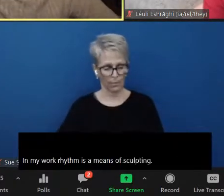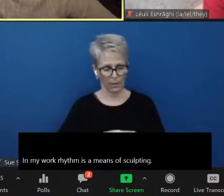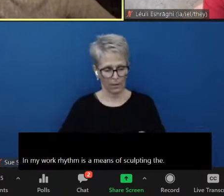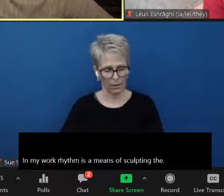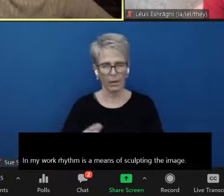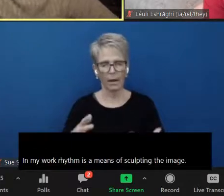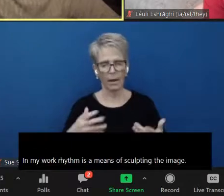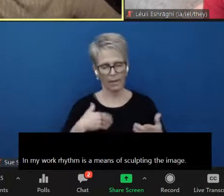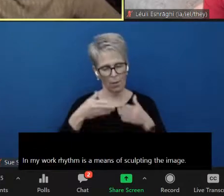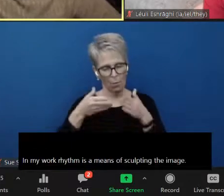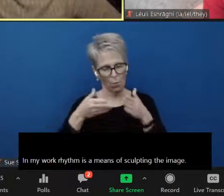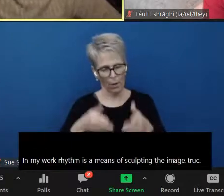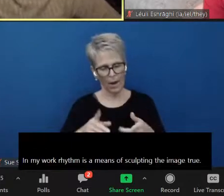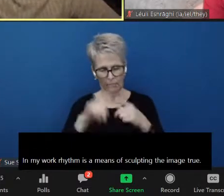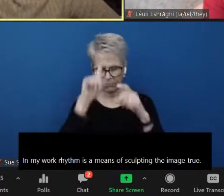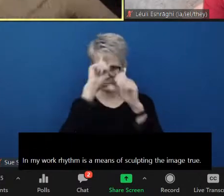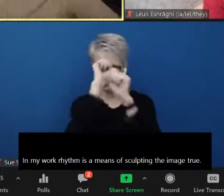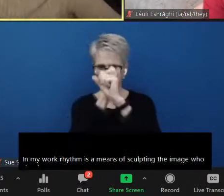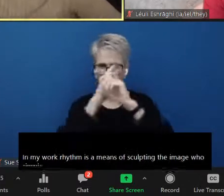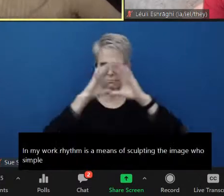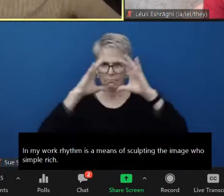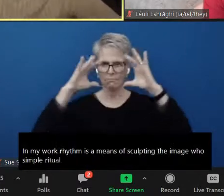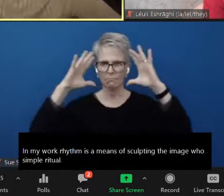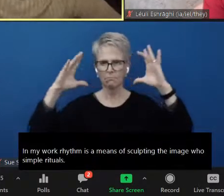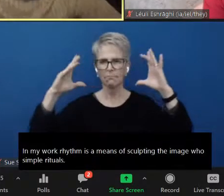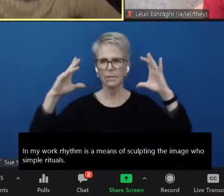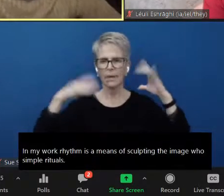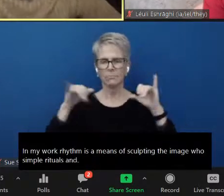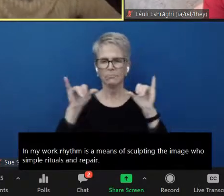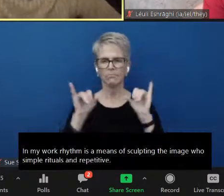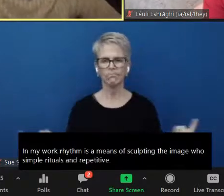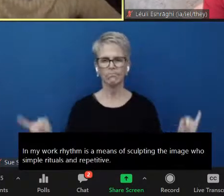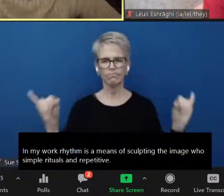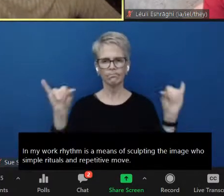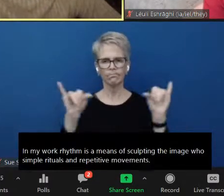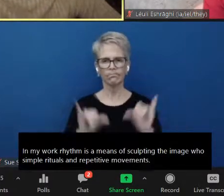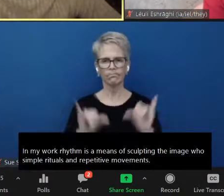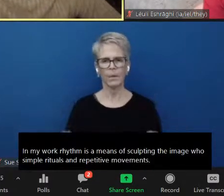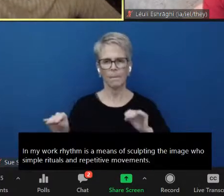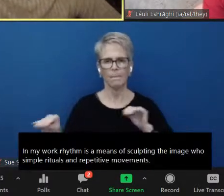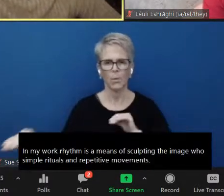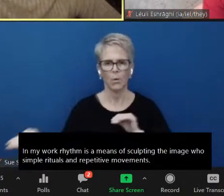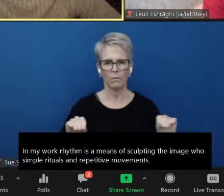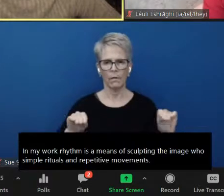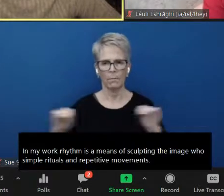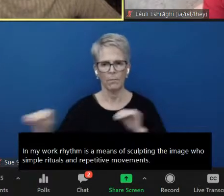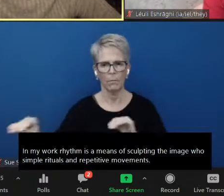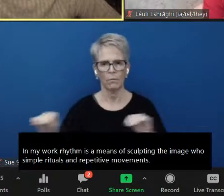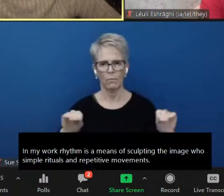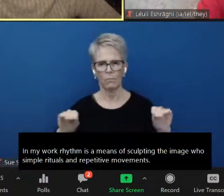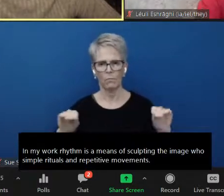sculpting the image through simple rituals and repetitive movements.